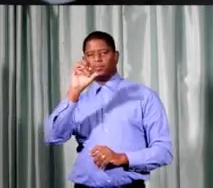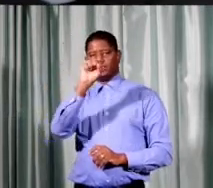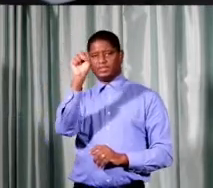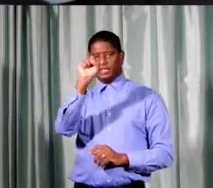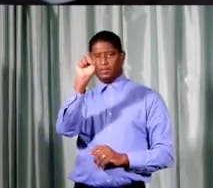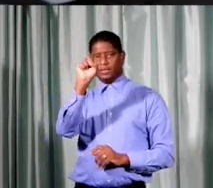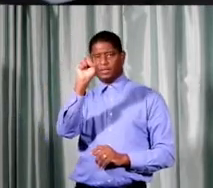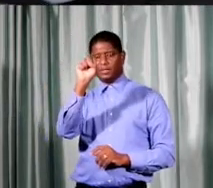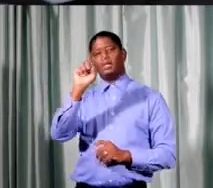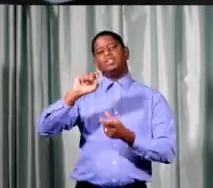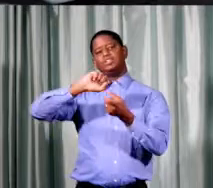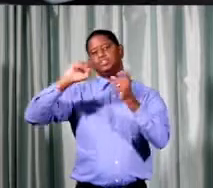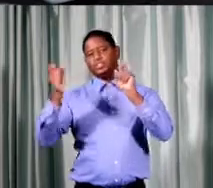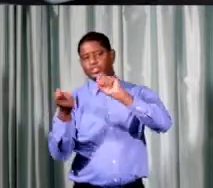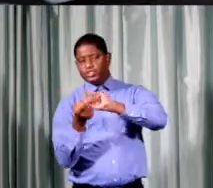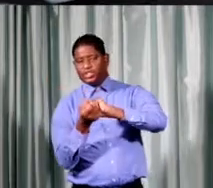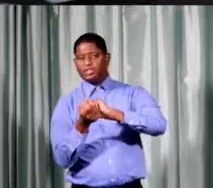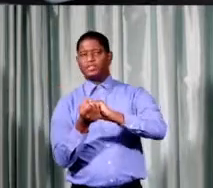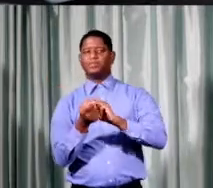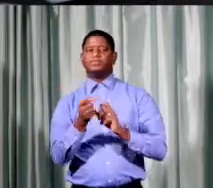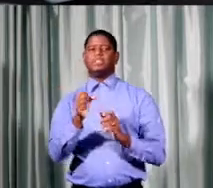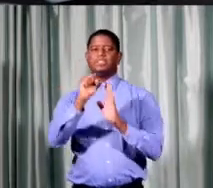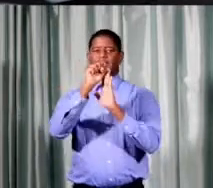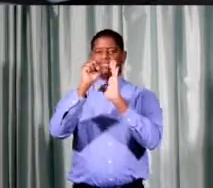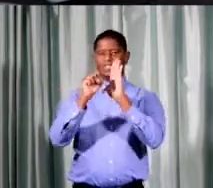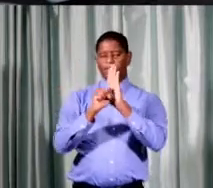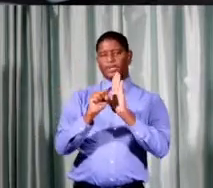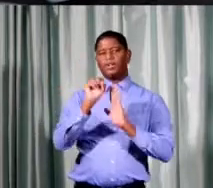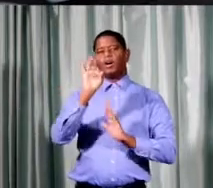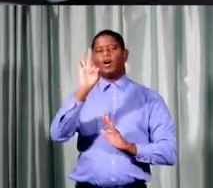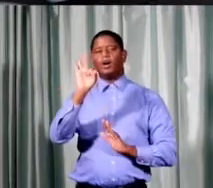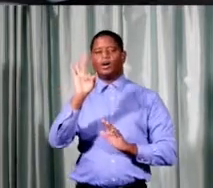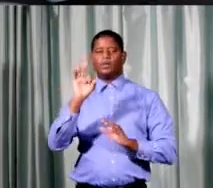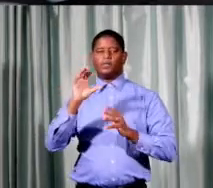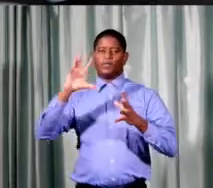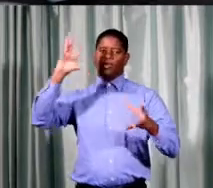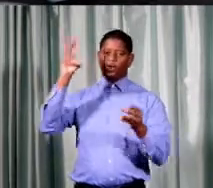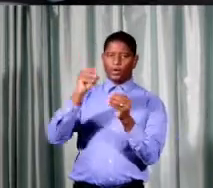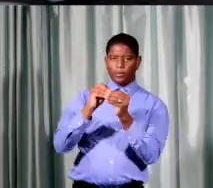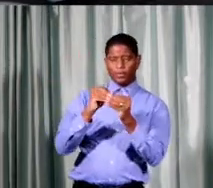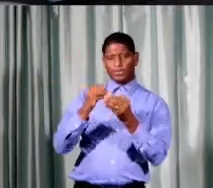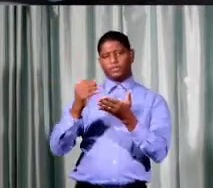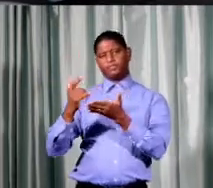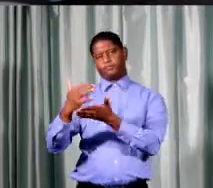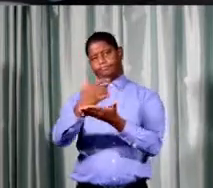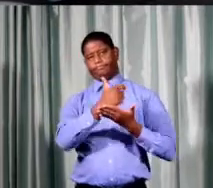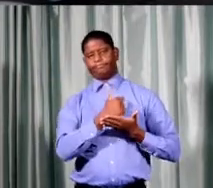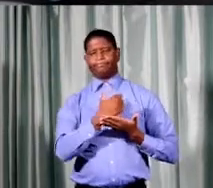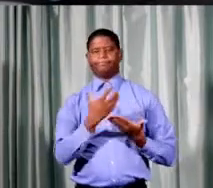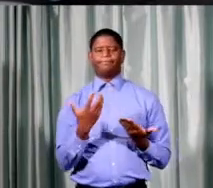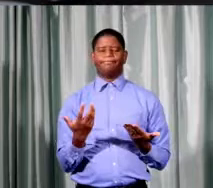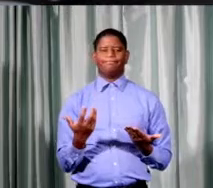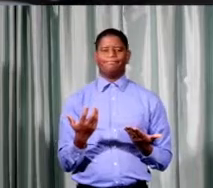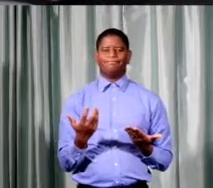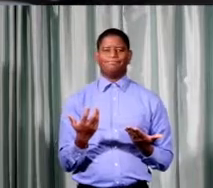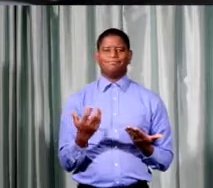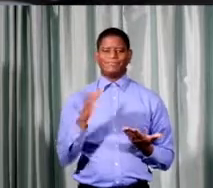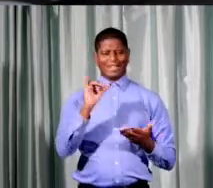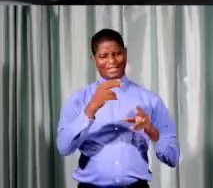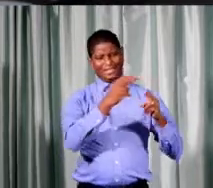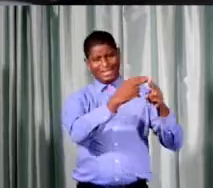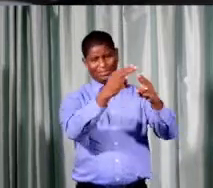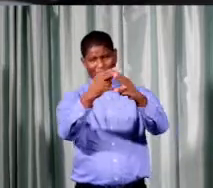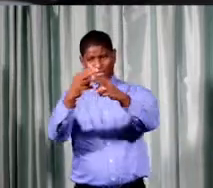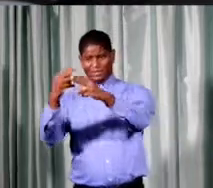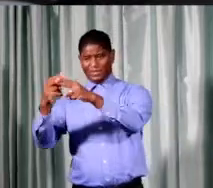income. Whichever name you know is the same animal. You look at that, you know that. That